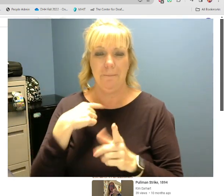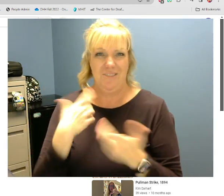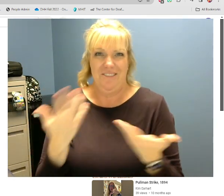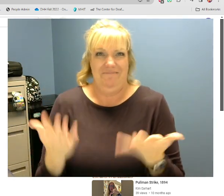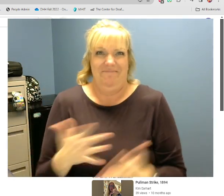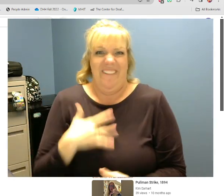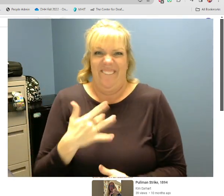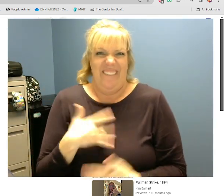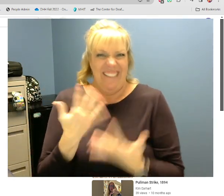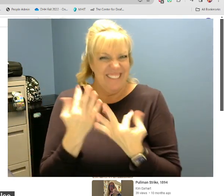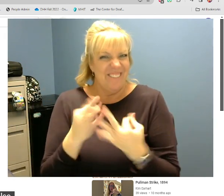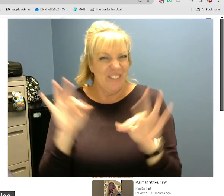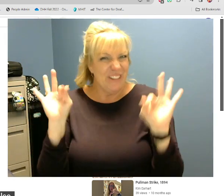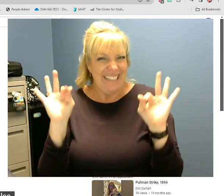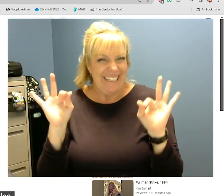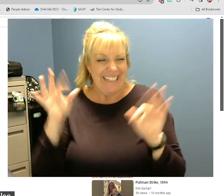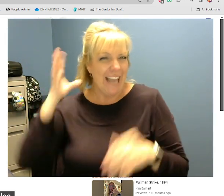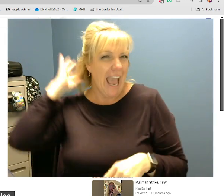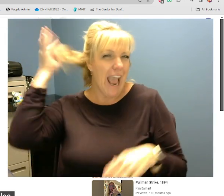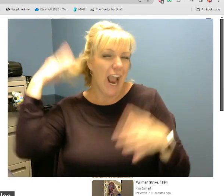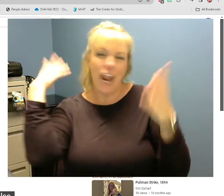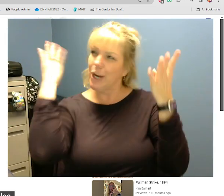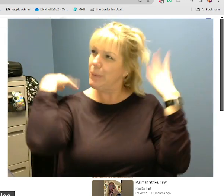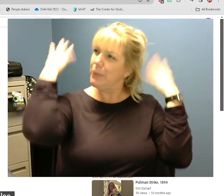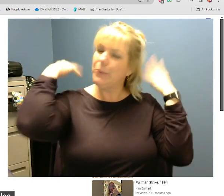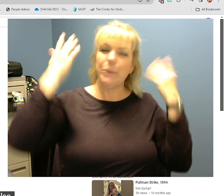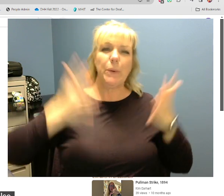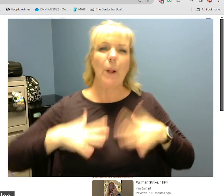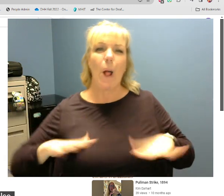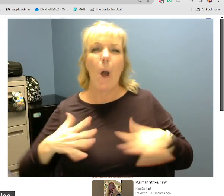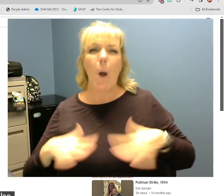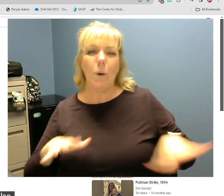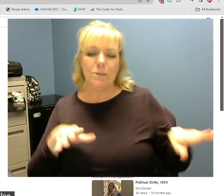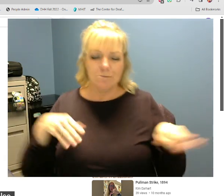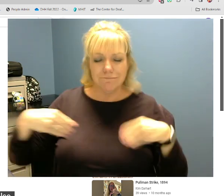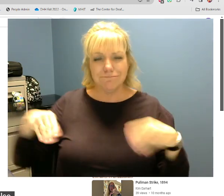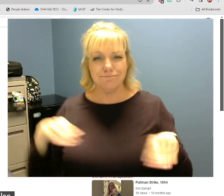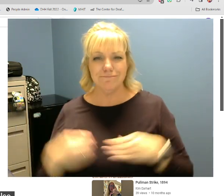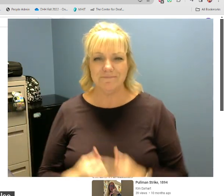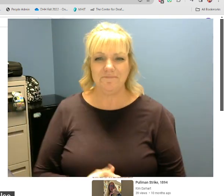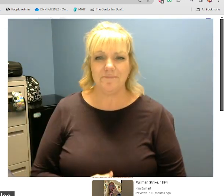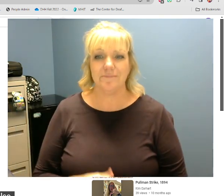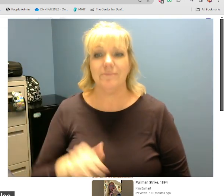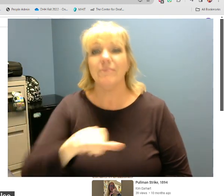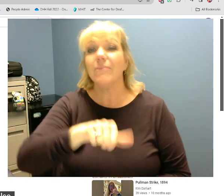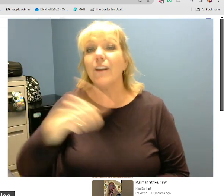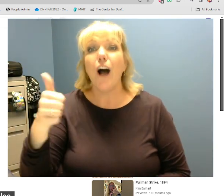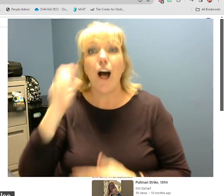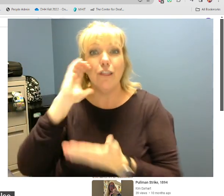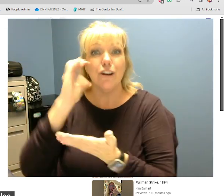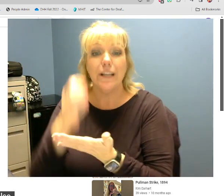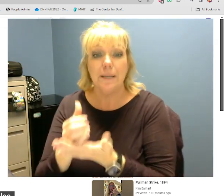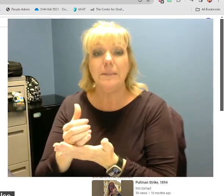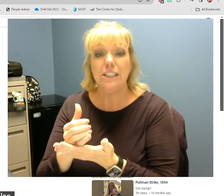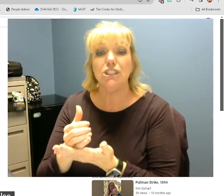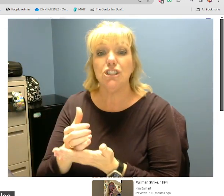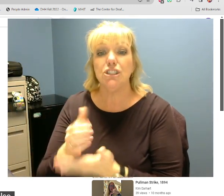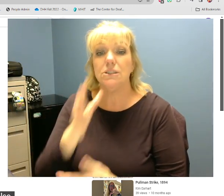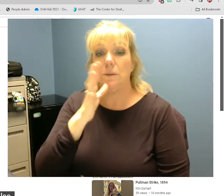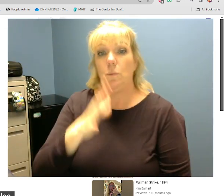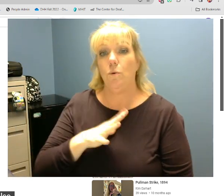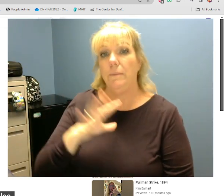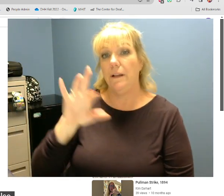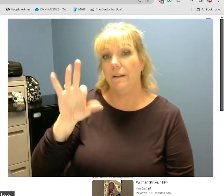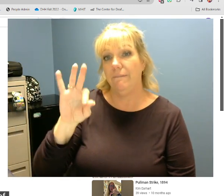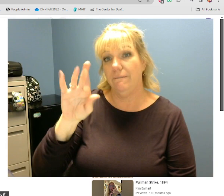feels, hair and clothes and what have you. There's also another image of Frances